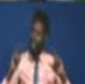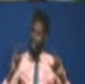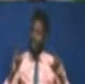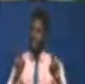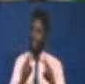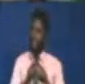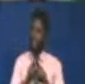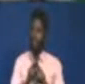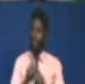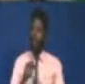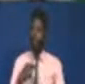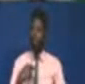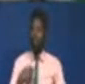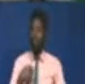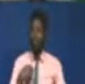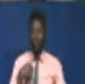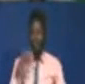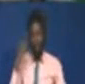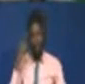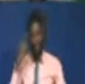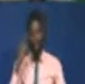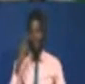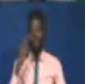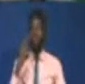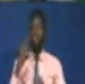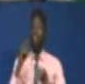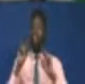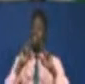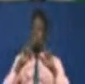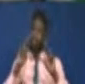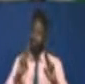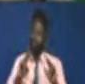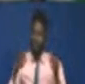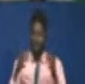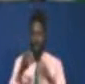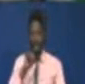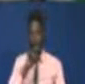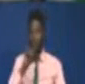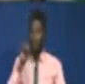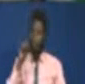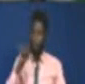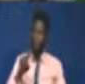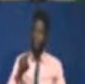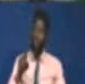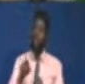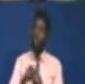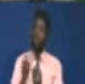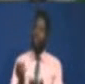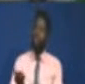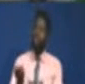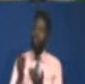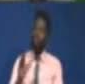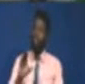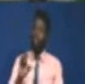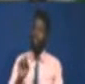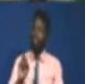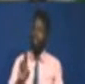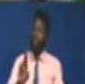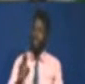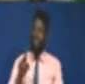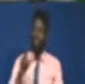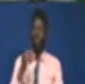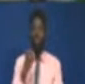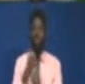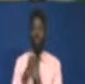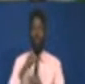thoughts is that these multinational companies should also improve on CSR. What they're doing is not enough. They